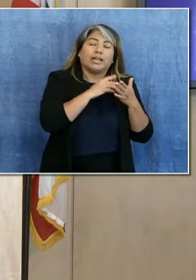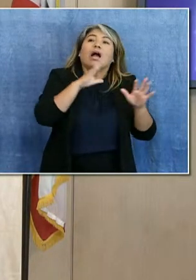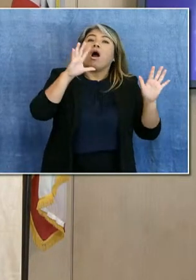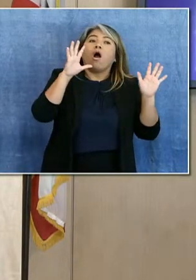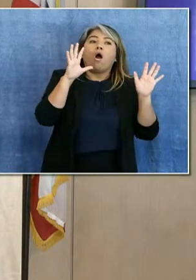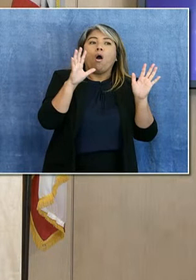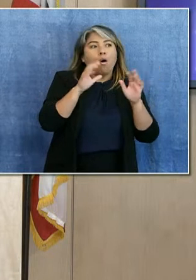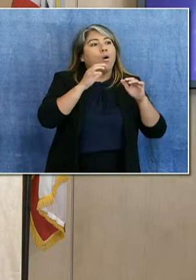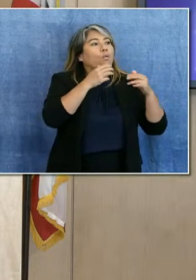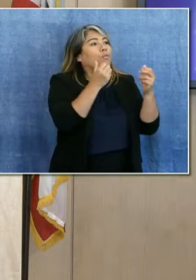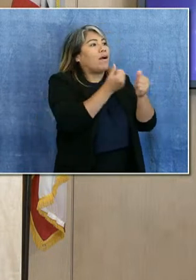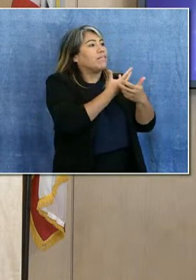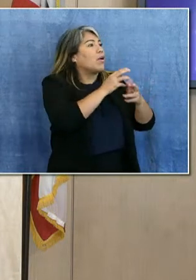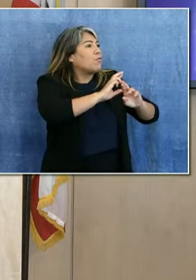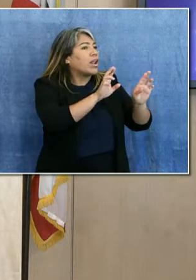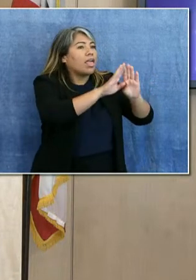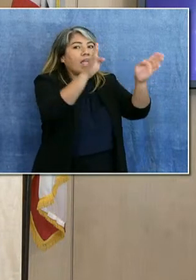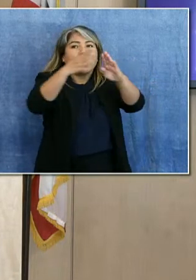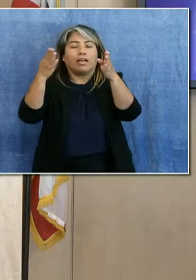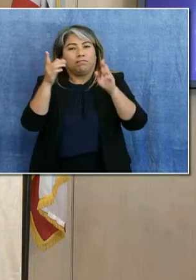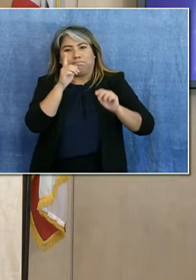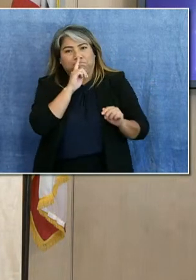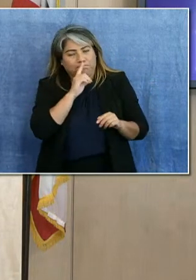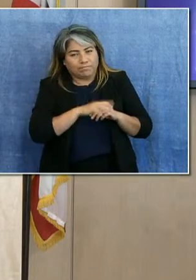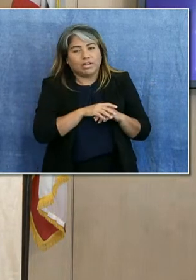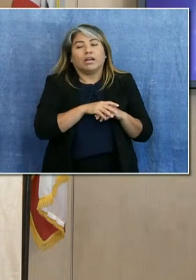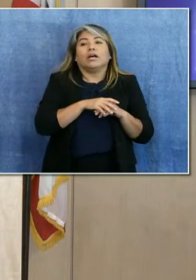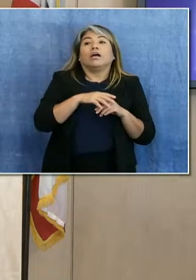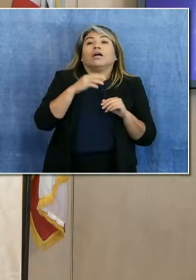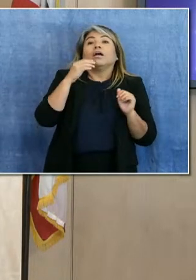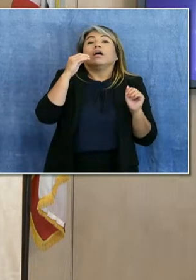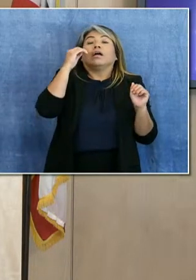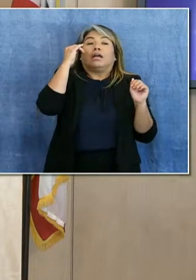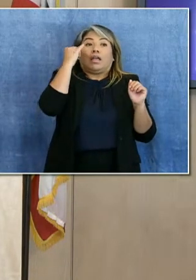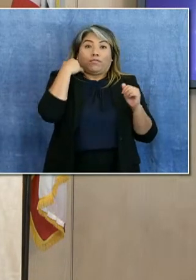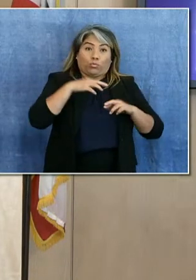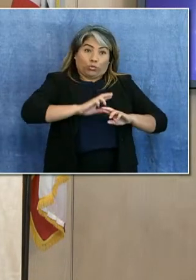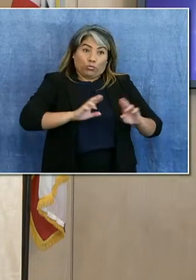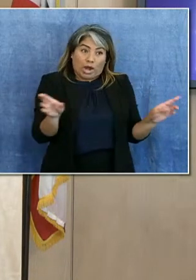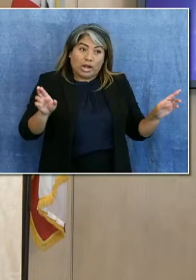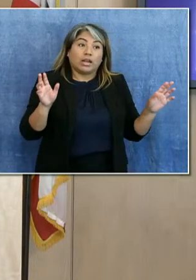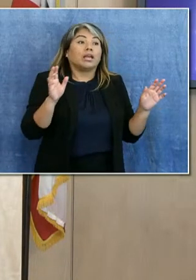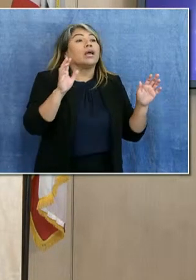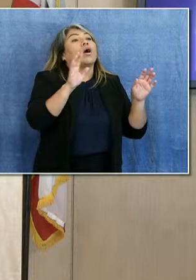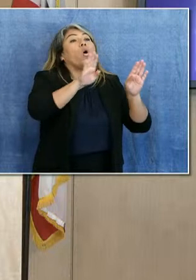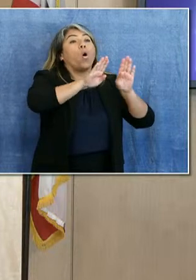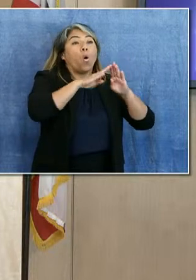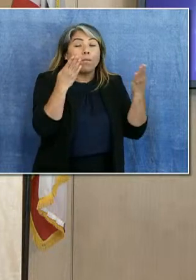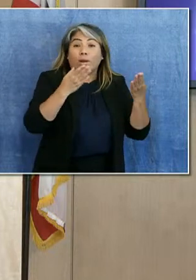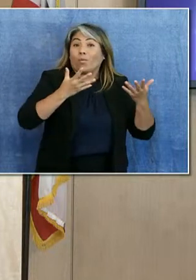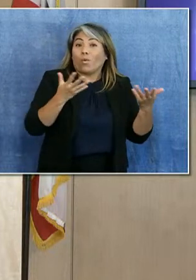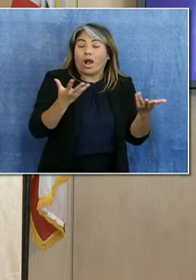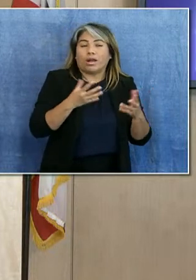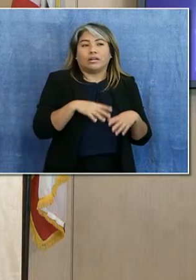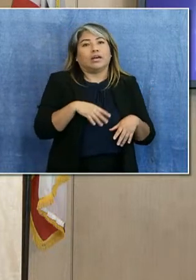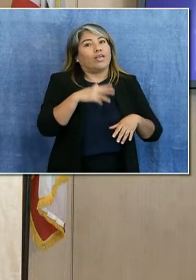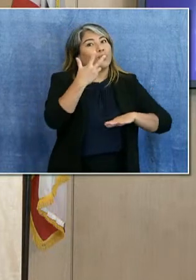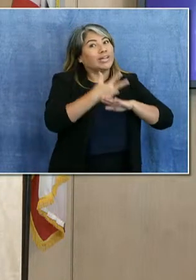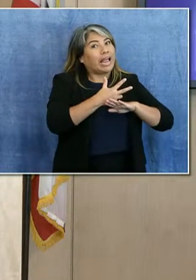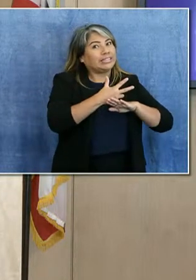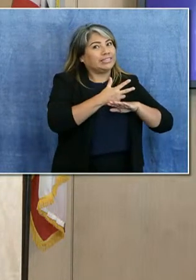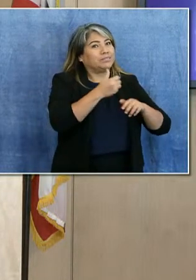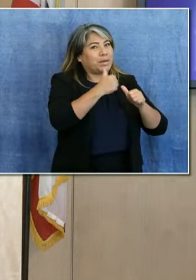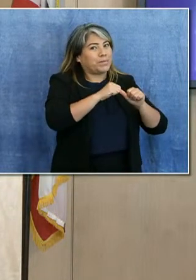only thing that will open up if we come off the monitoring list, we have to be off for 3